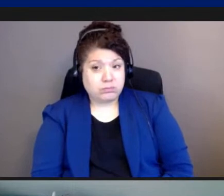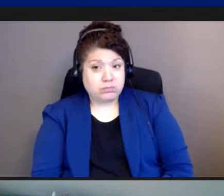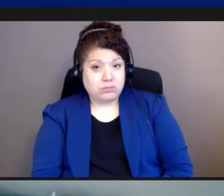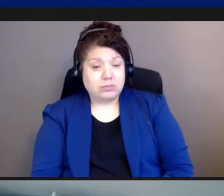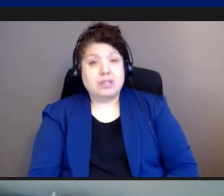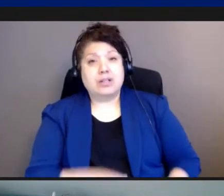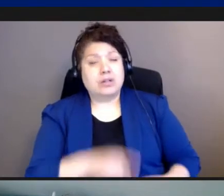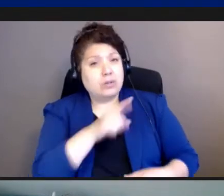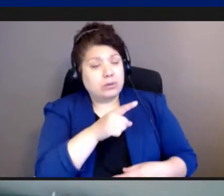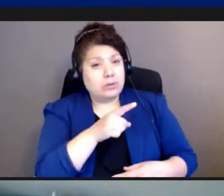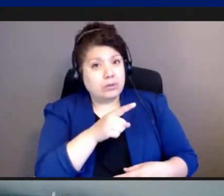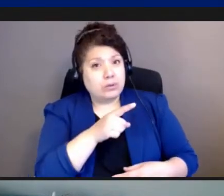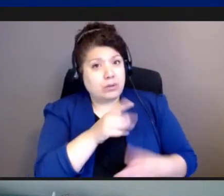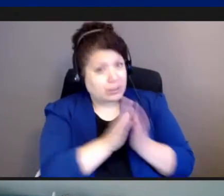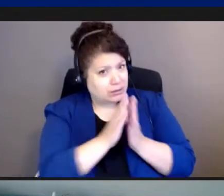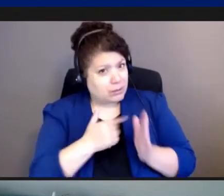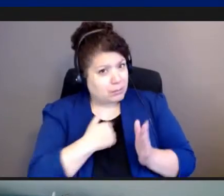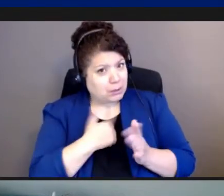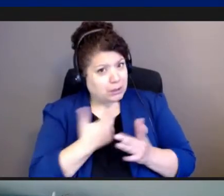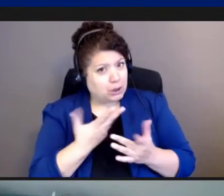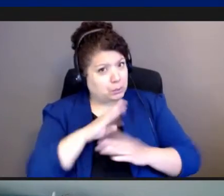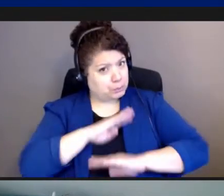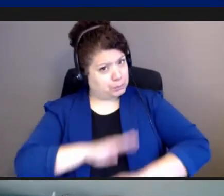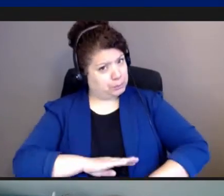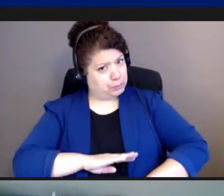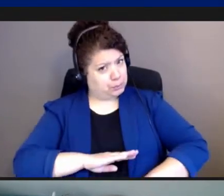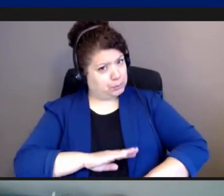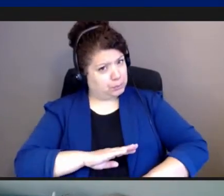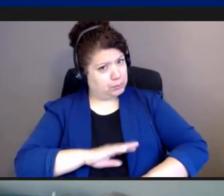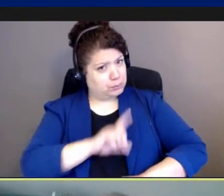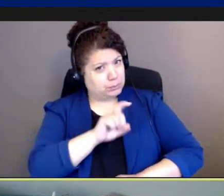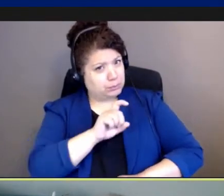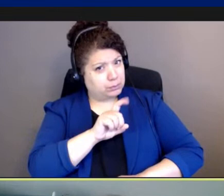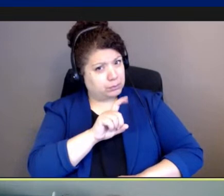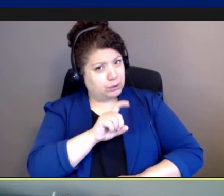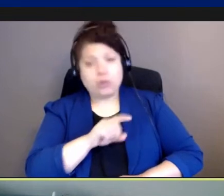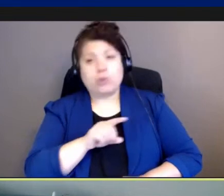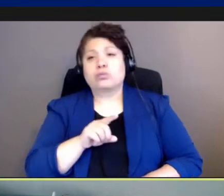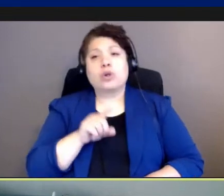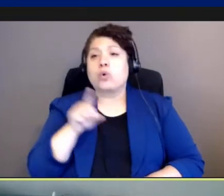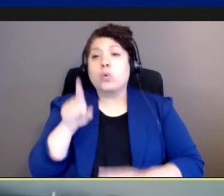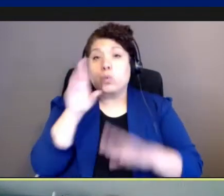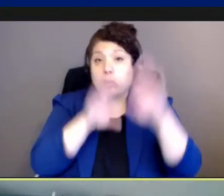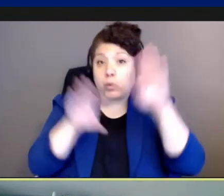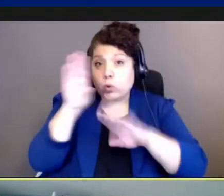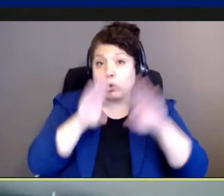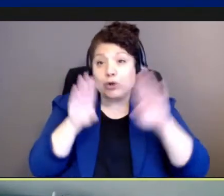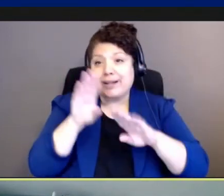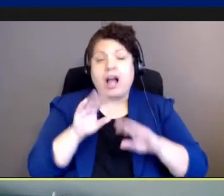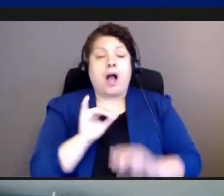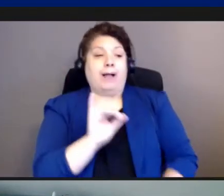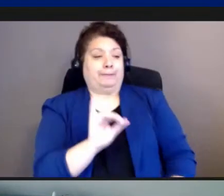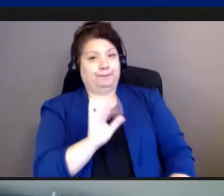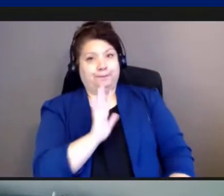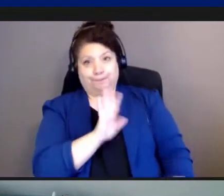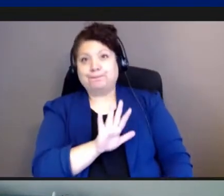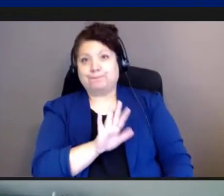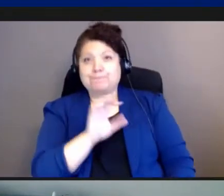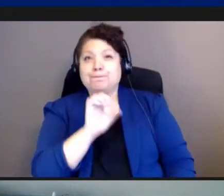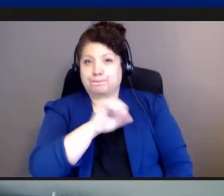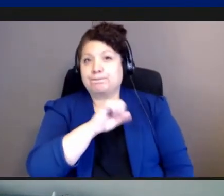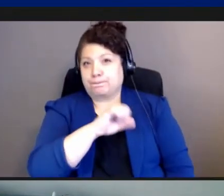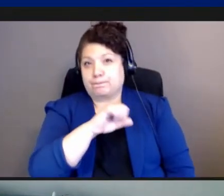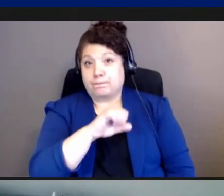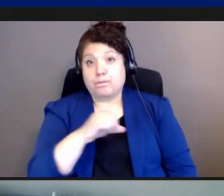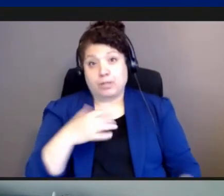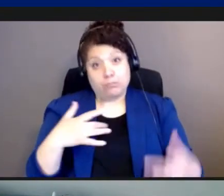Did you say, am I relieved with the numbers? Are you worried, Brent? Oh, yes. Oh, thank you. It is of